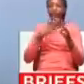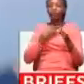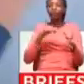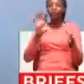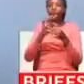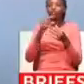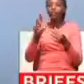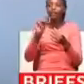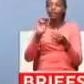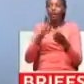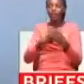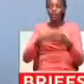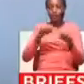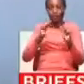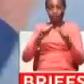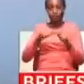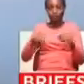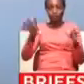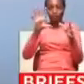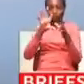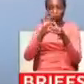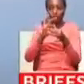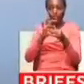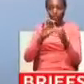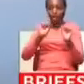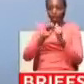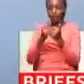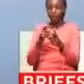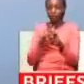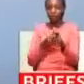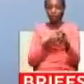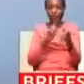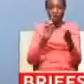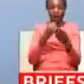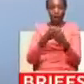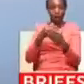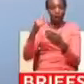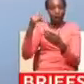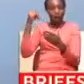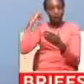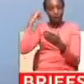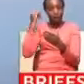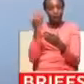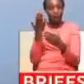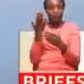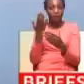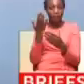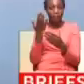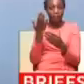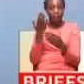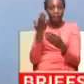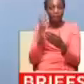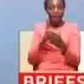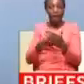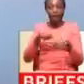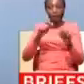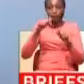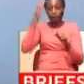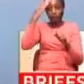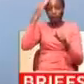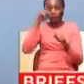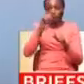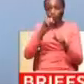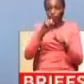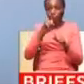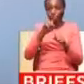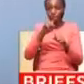can, of course, engage with us on social media or call the number on your screen and let us know who you are and how